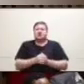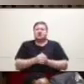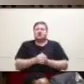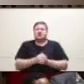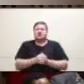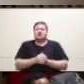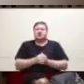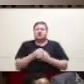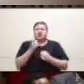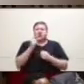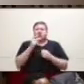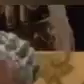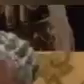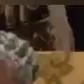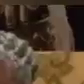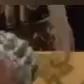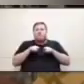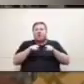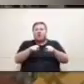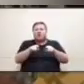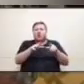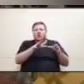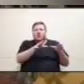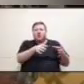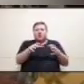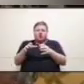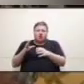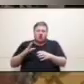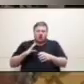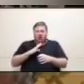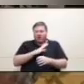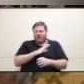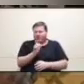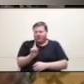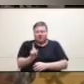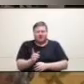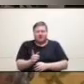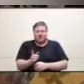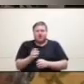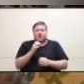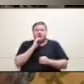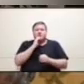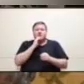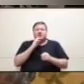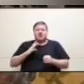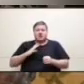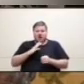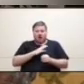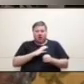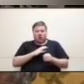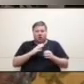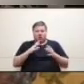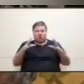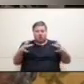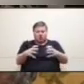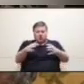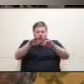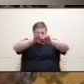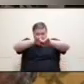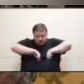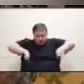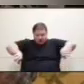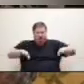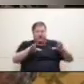it parallel councils, because that's not the parallel council. You've basically got a divided council that creates a confusion by